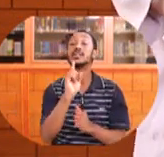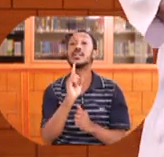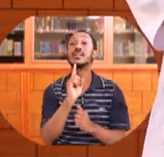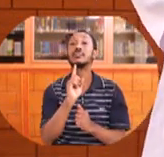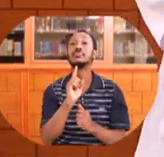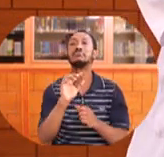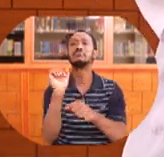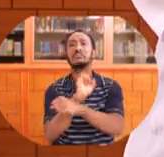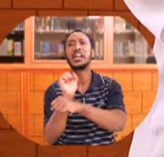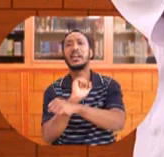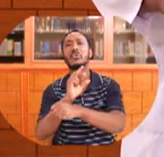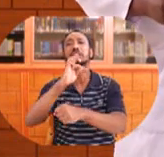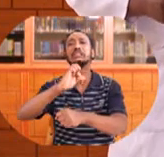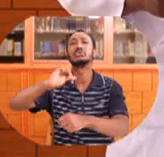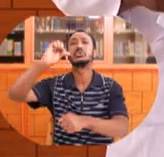vehicles,